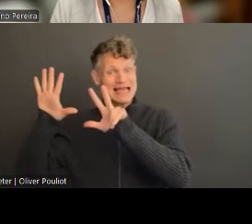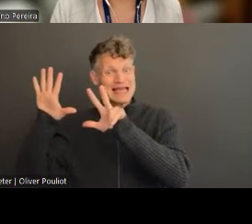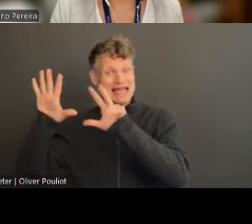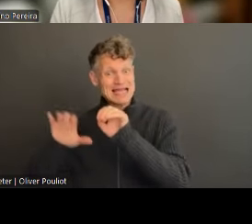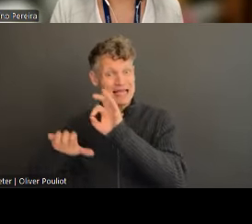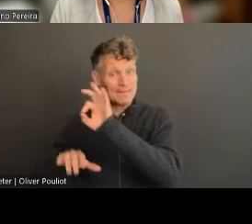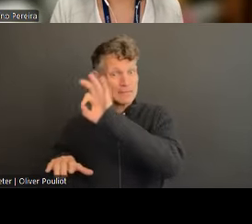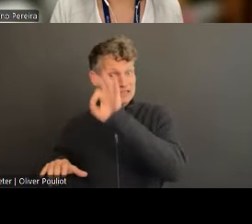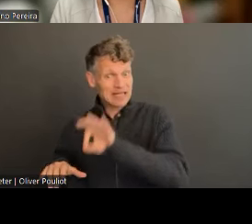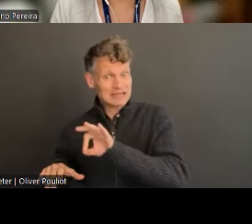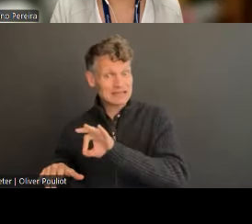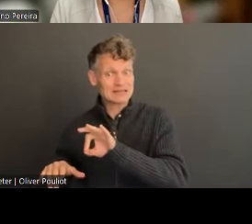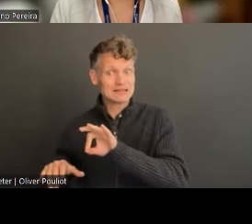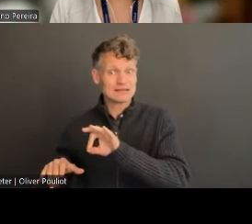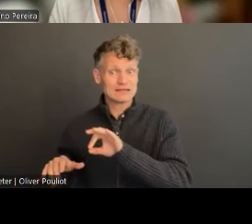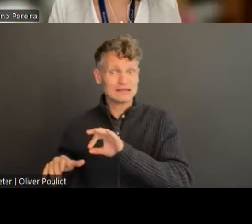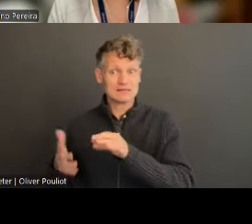obviously.